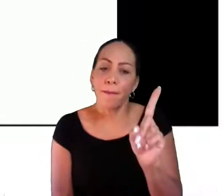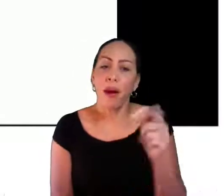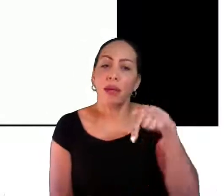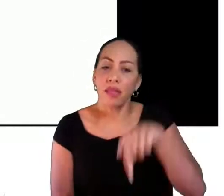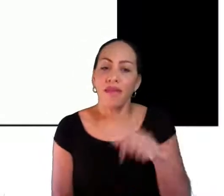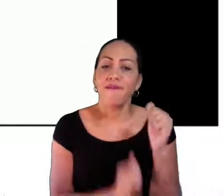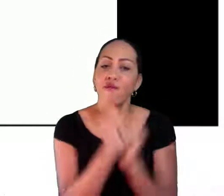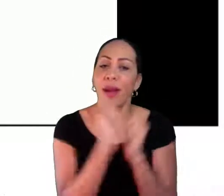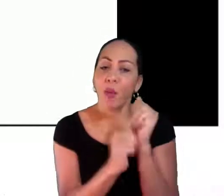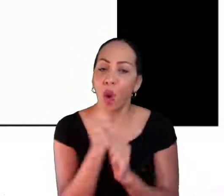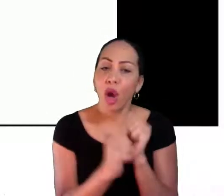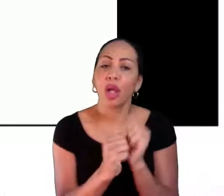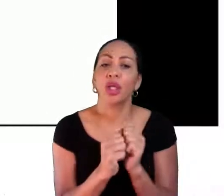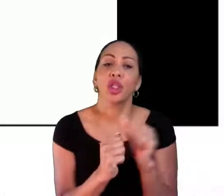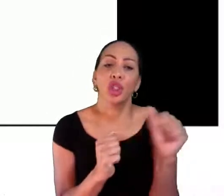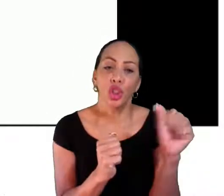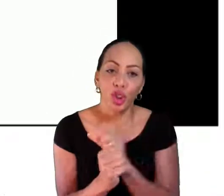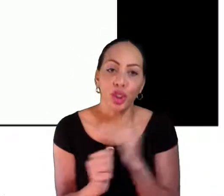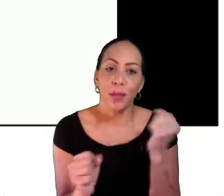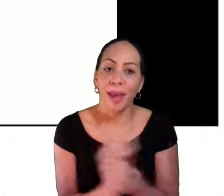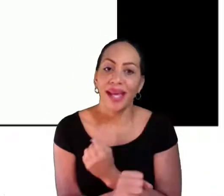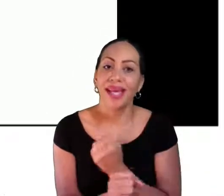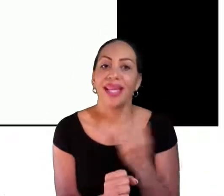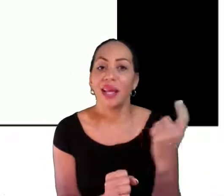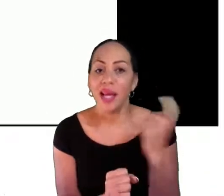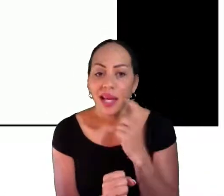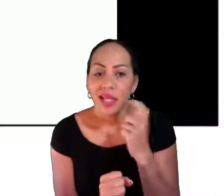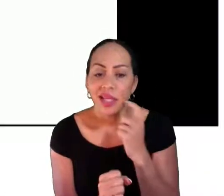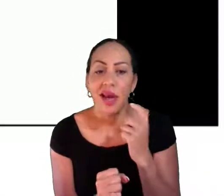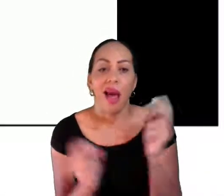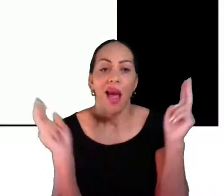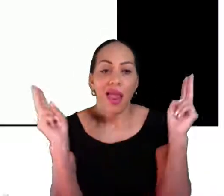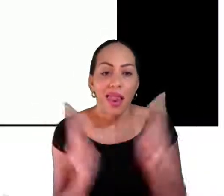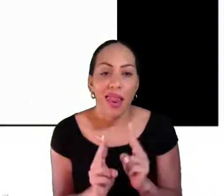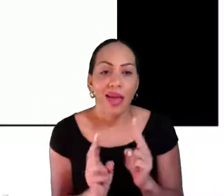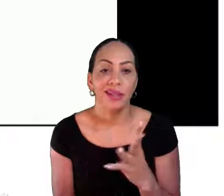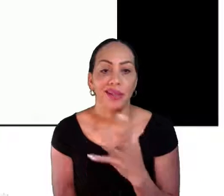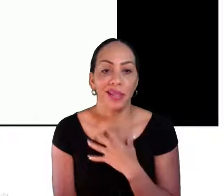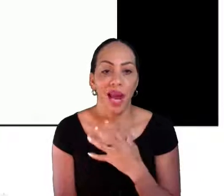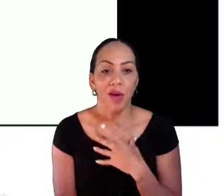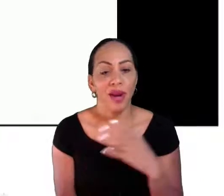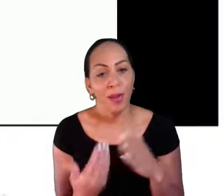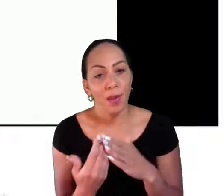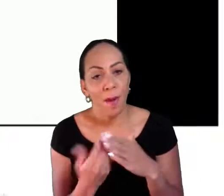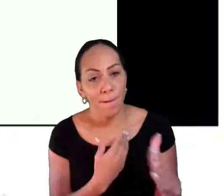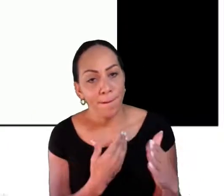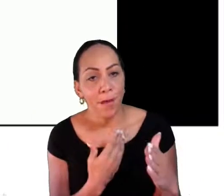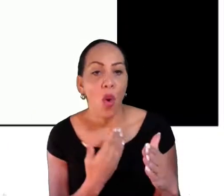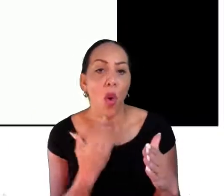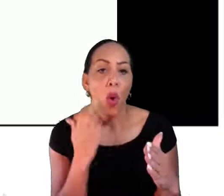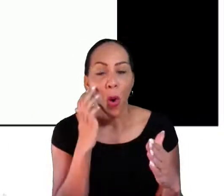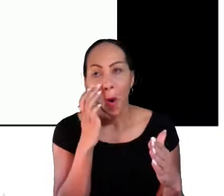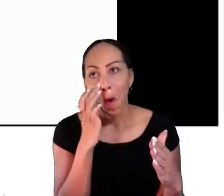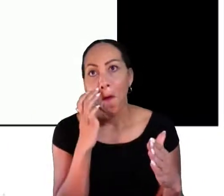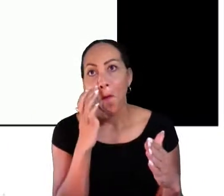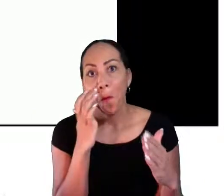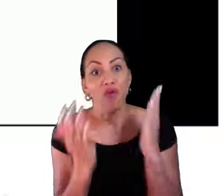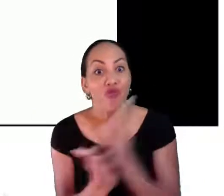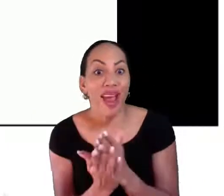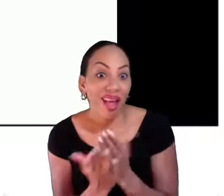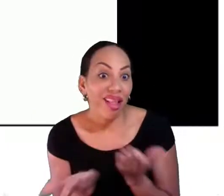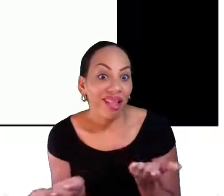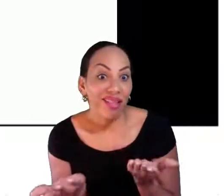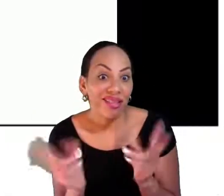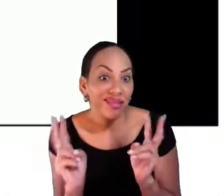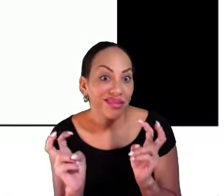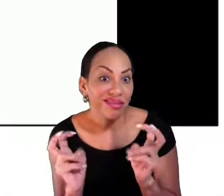make it to make it feel less scary and intense. But Moments of Truth speaks really well to the fact that actually the moments and there's instances that you